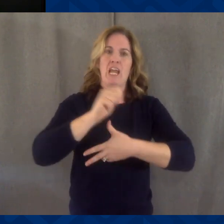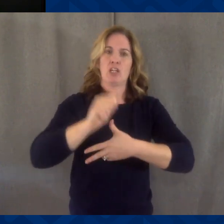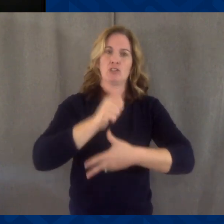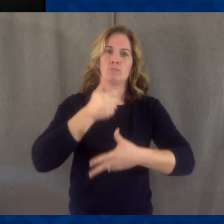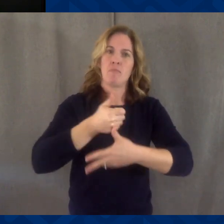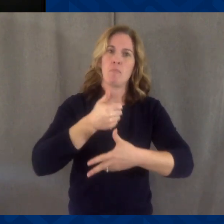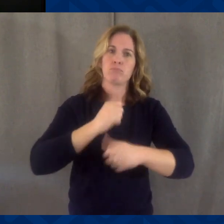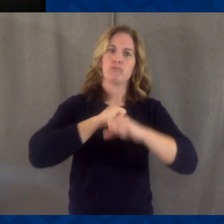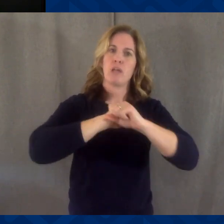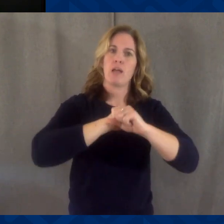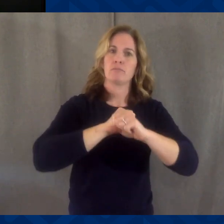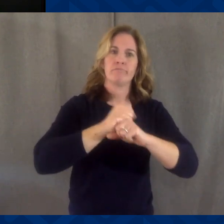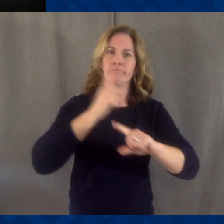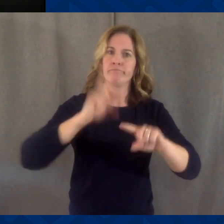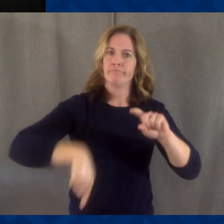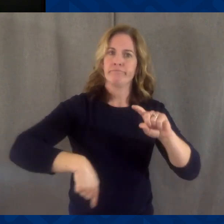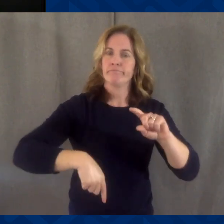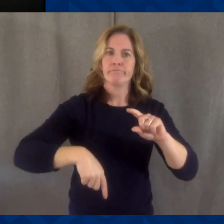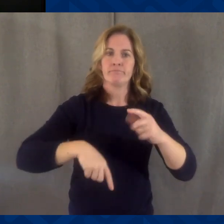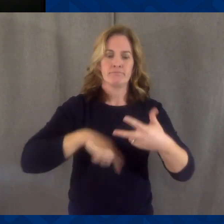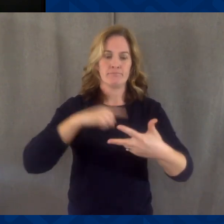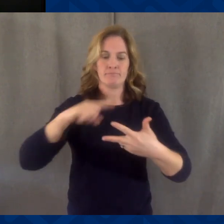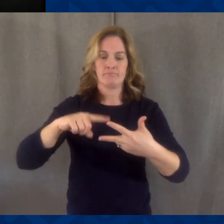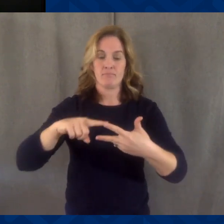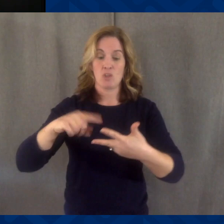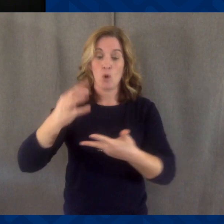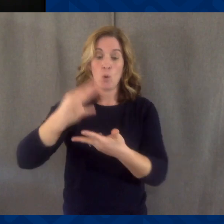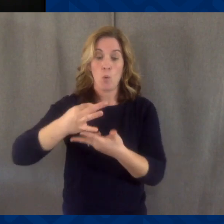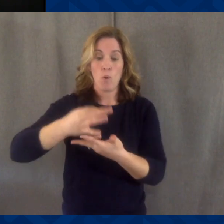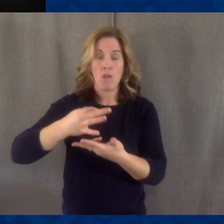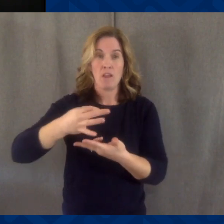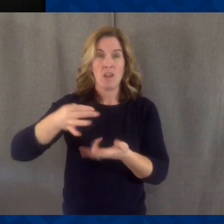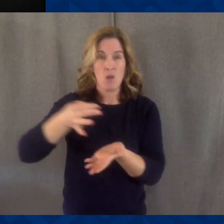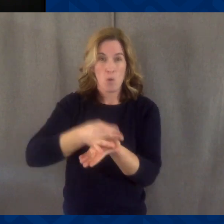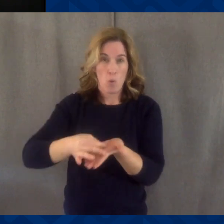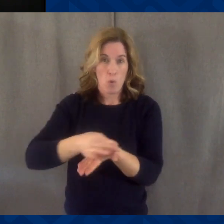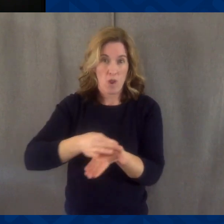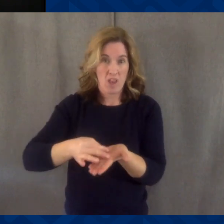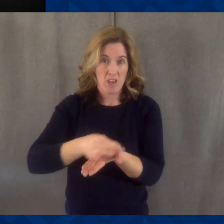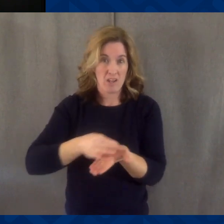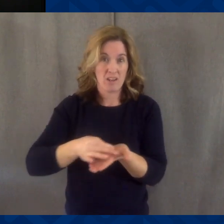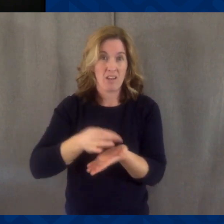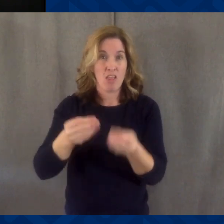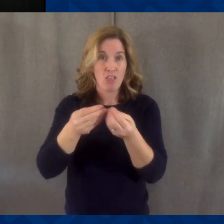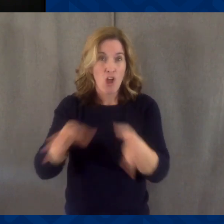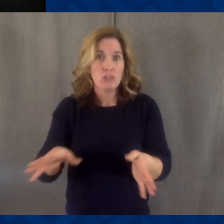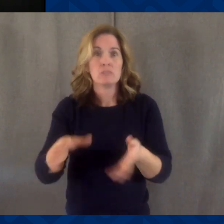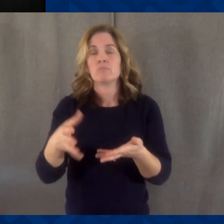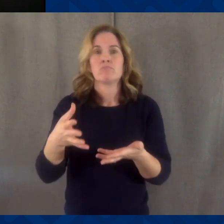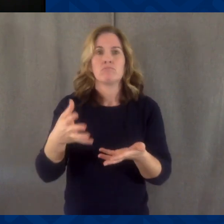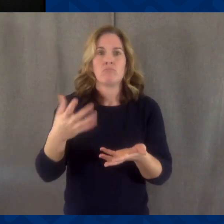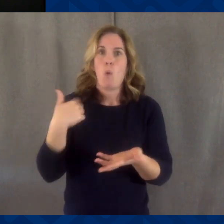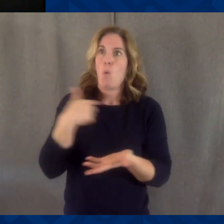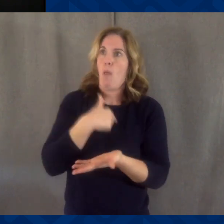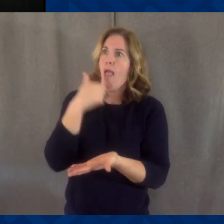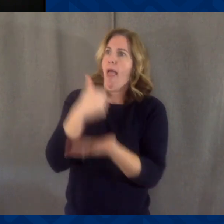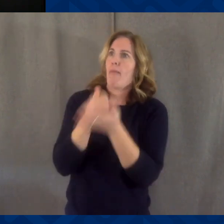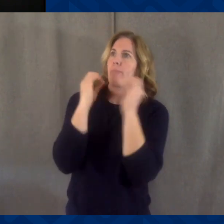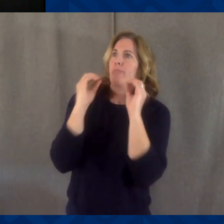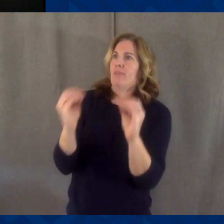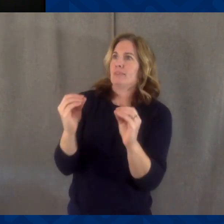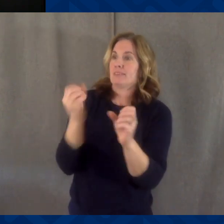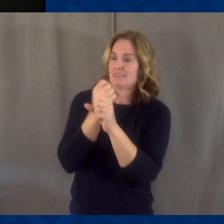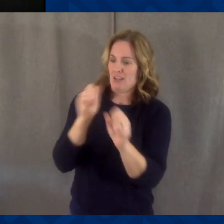lost, we are helpless and we have no means to save ourselves. So Jesus certainly isn't condoning sin and he